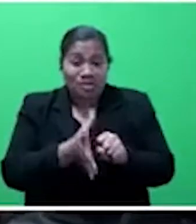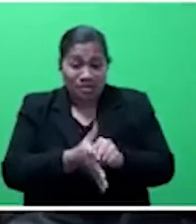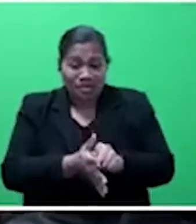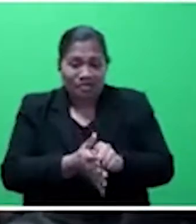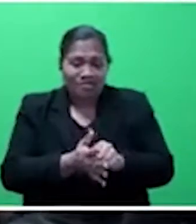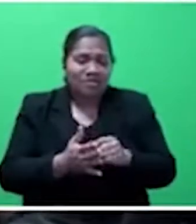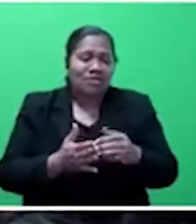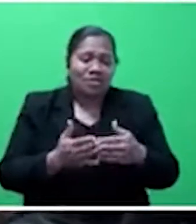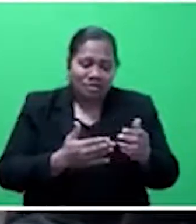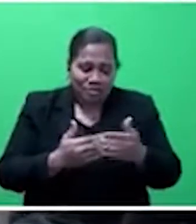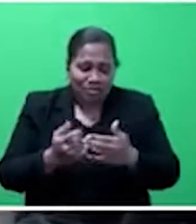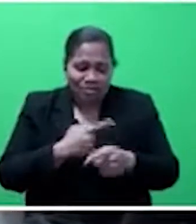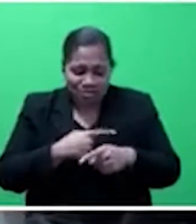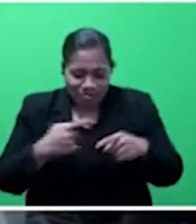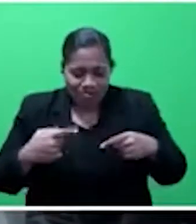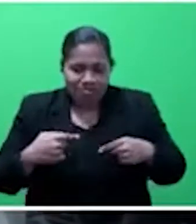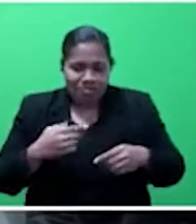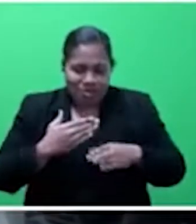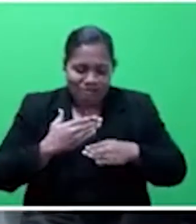our small island nation.